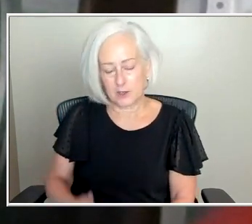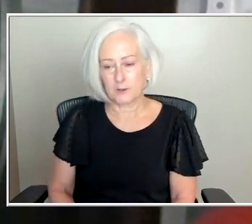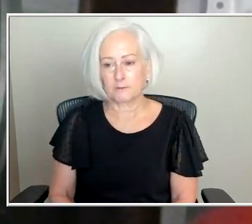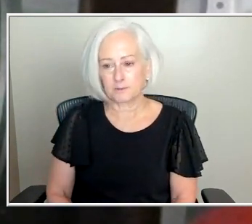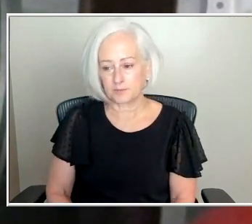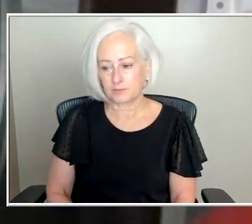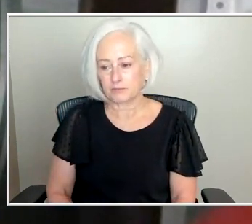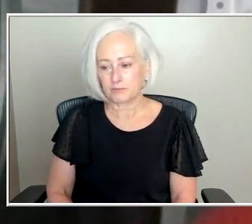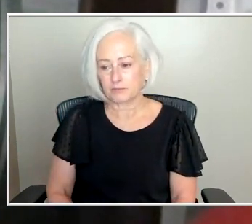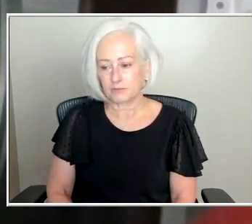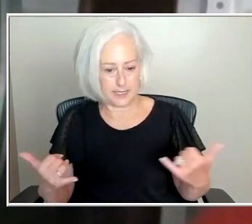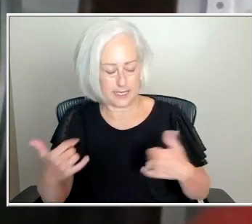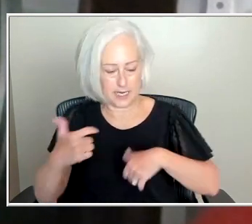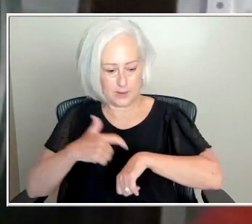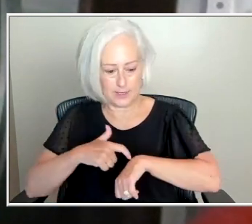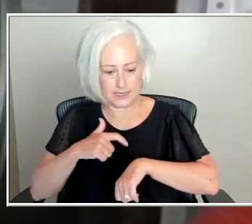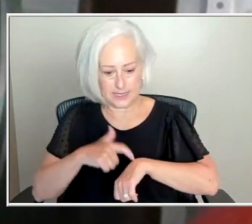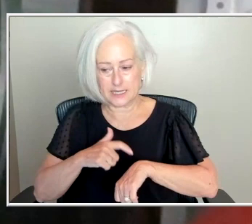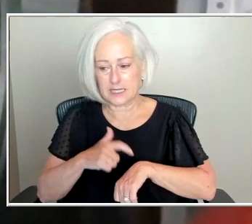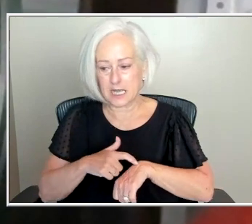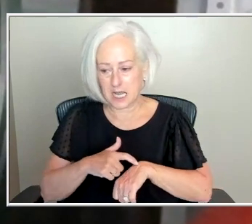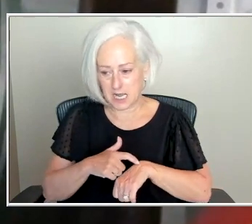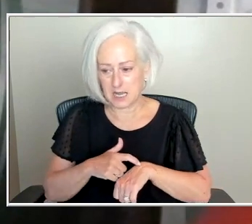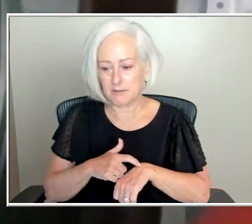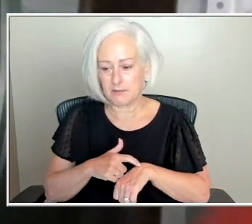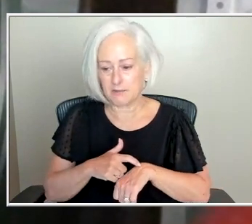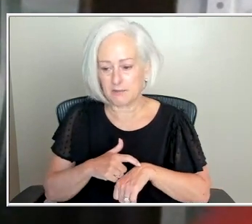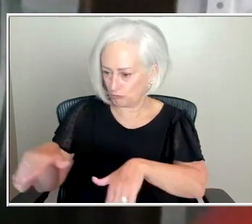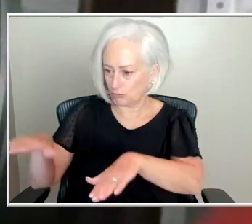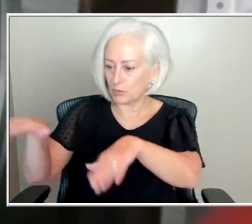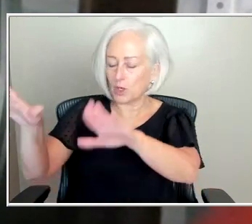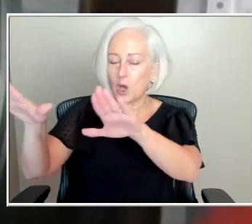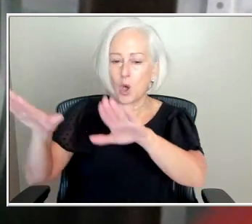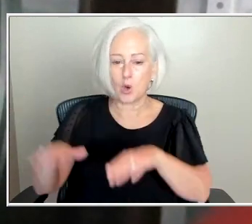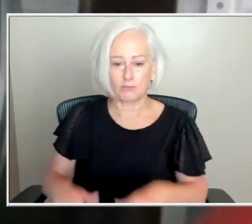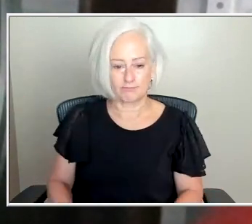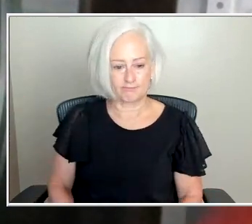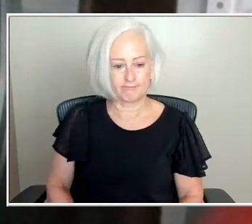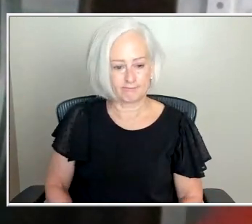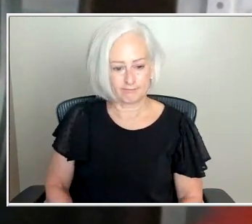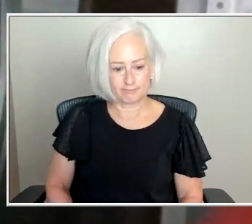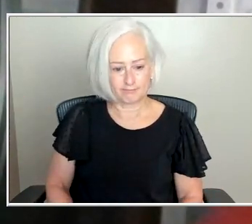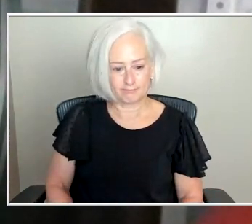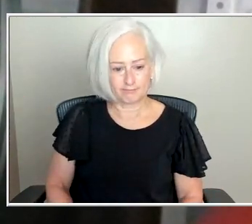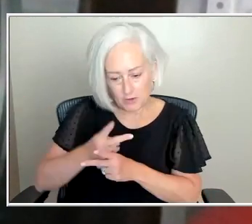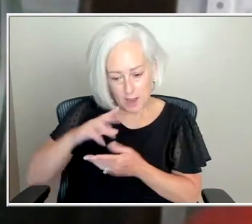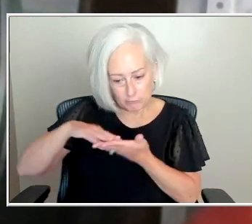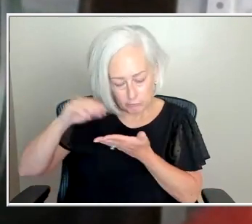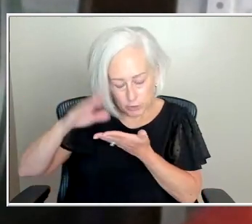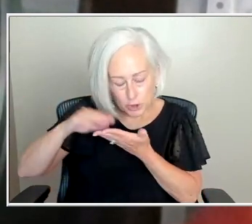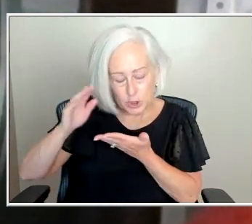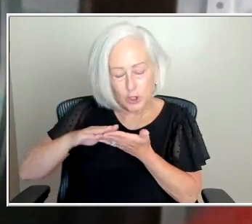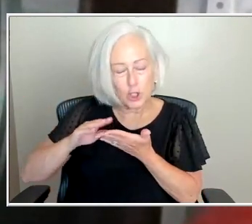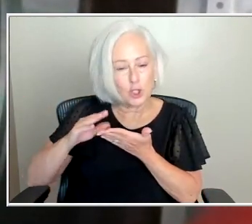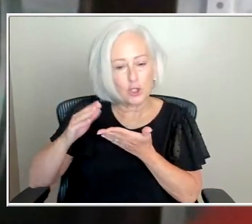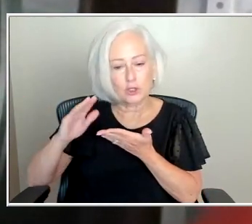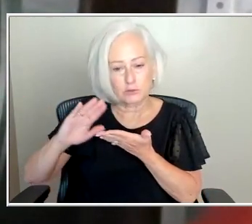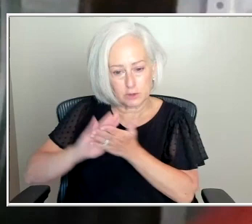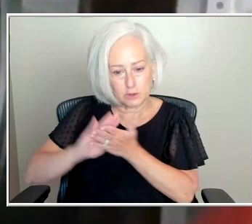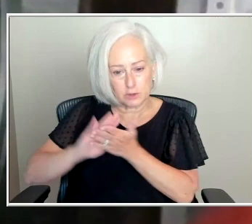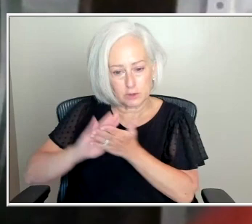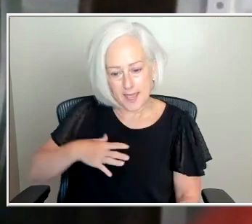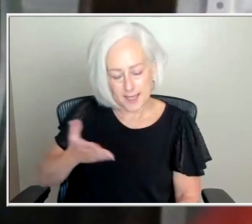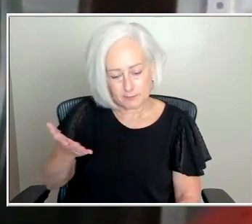it's time for you to basically leave the nest, step out and, learn what it takes to become a man in this